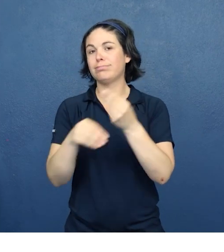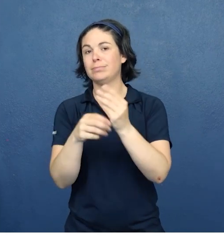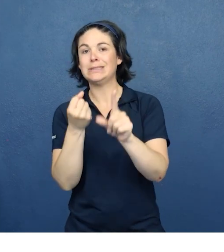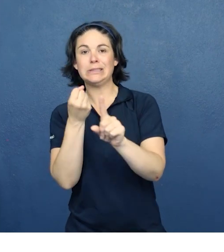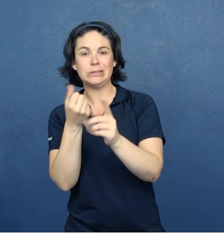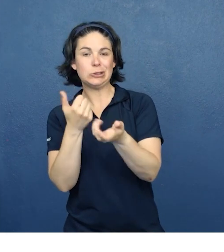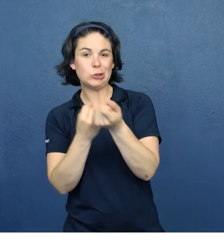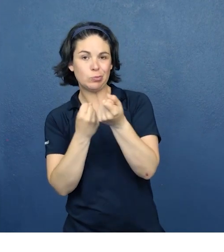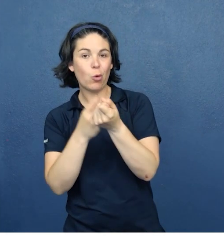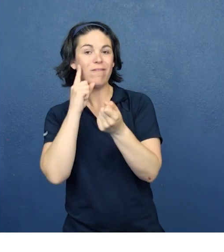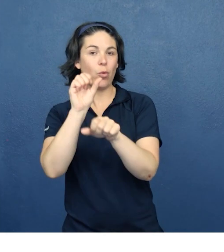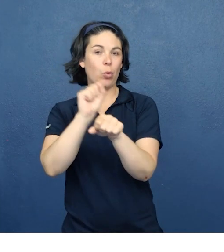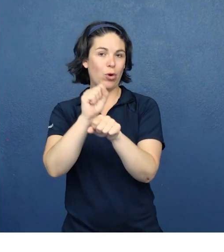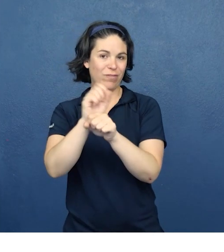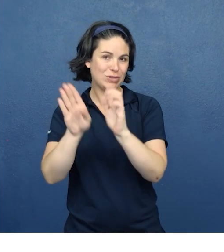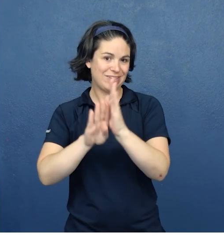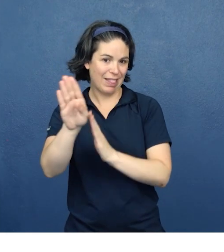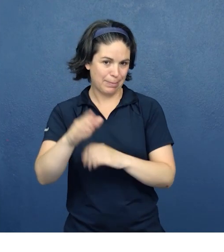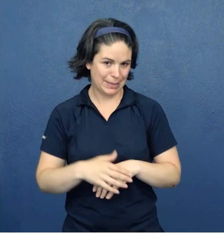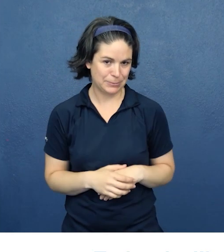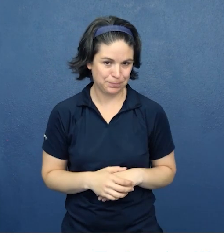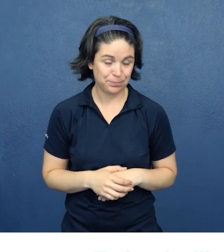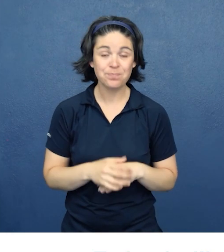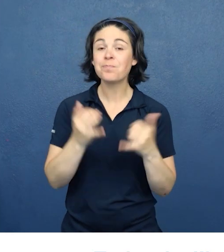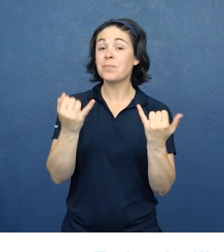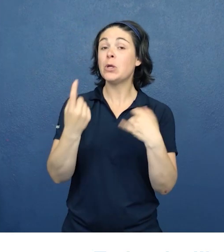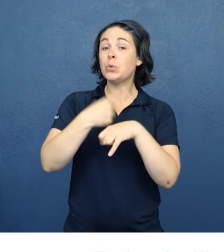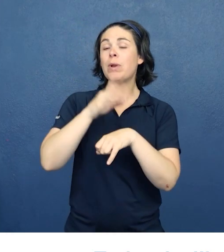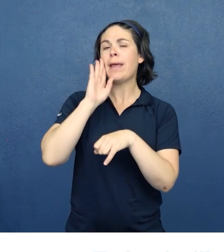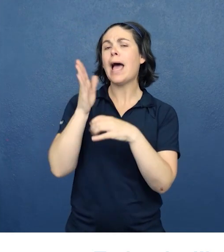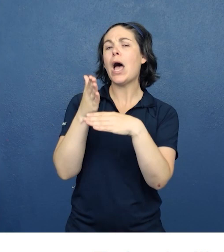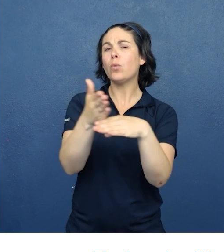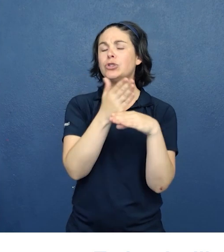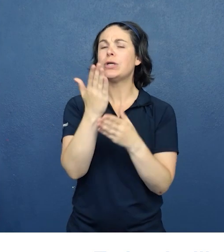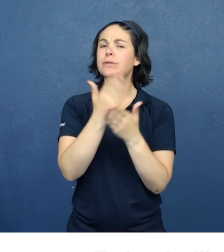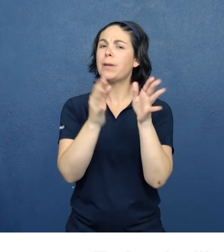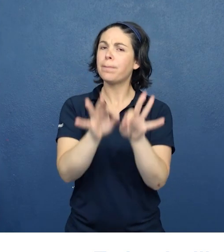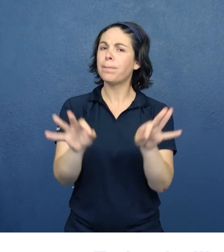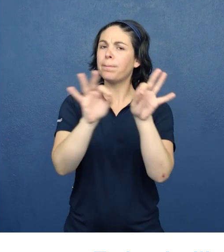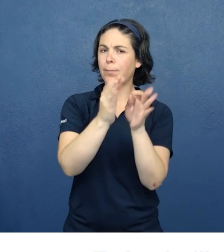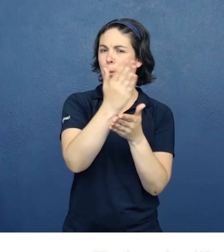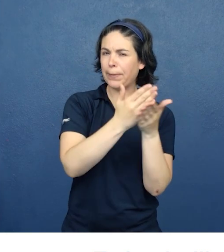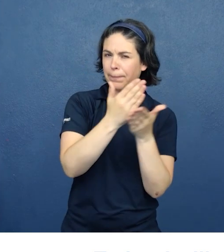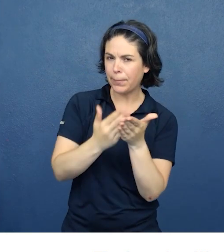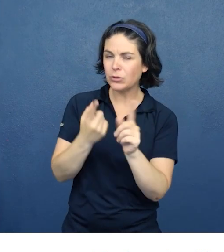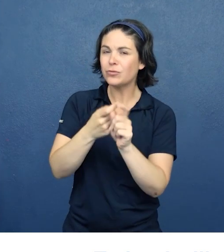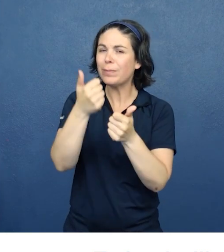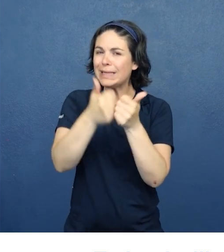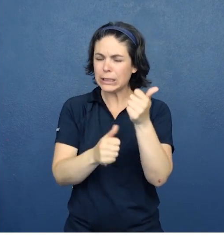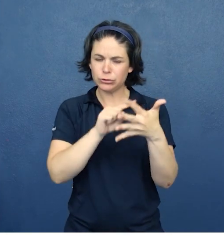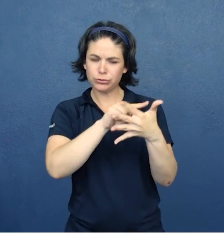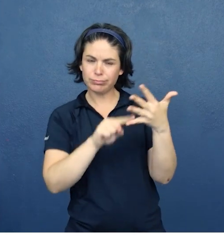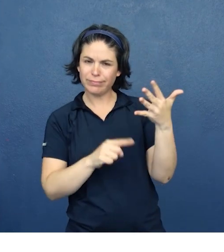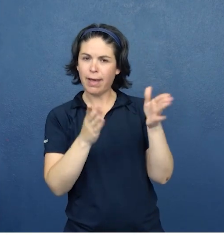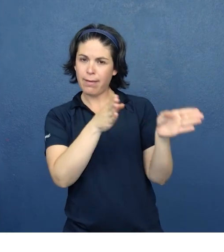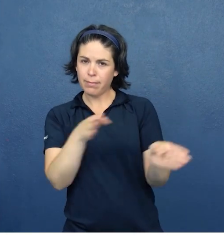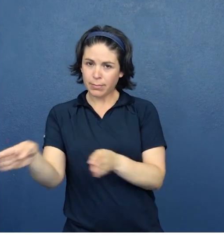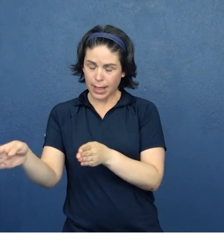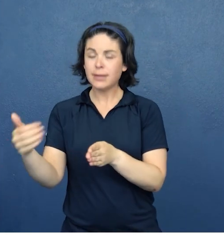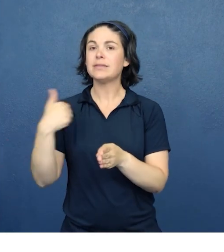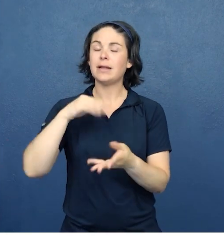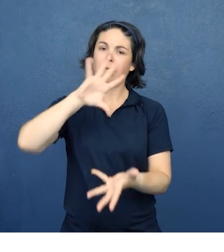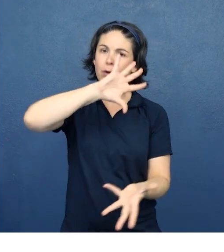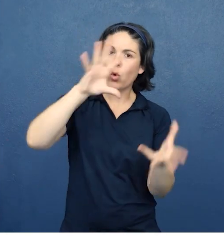for workforce development. Today, I will share with you some highlights from each of the work plans that have an